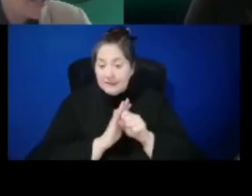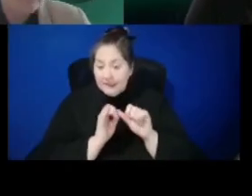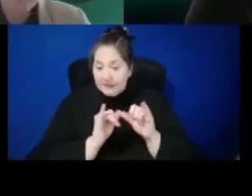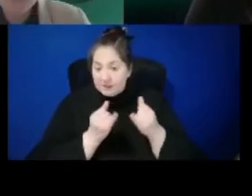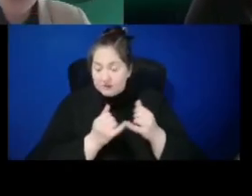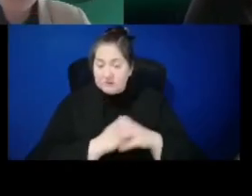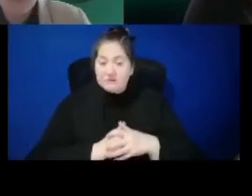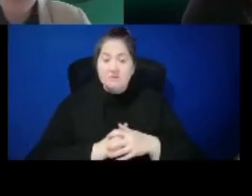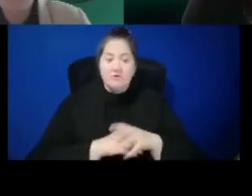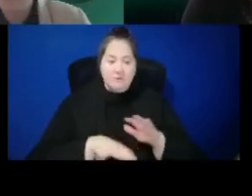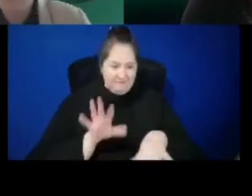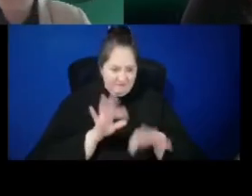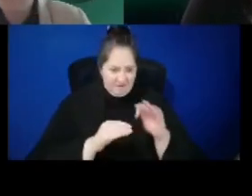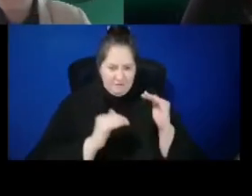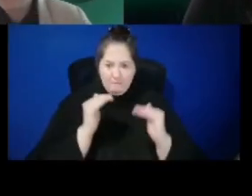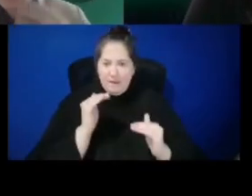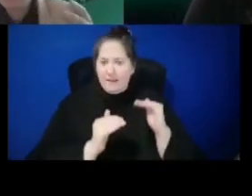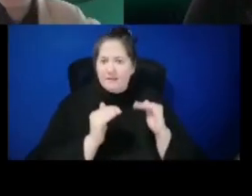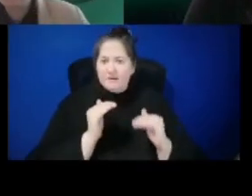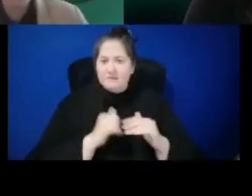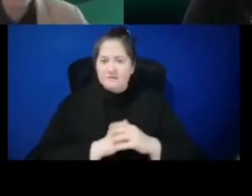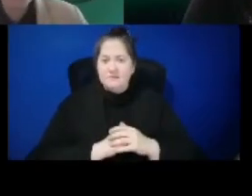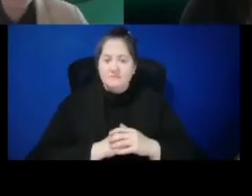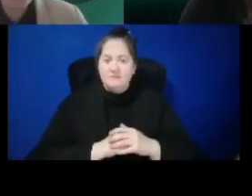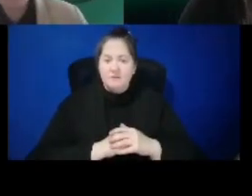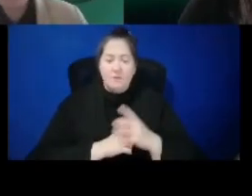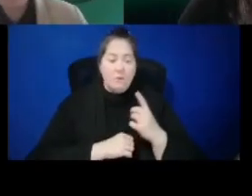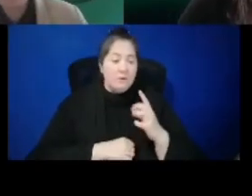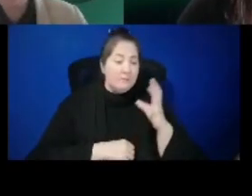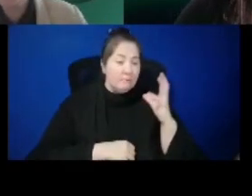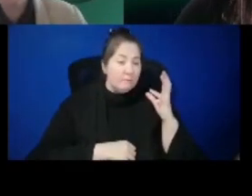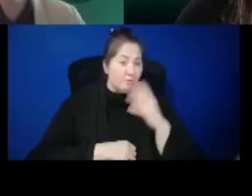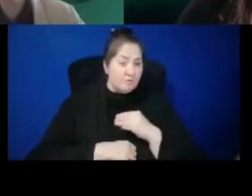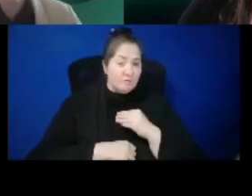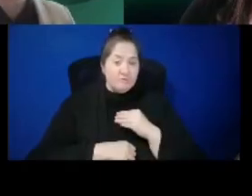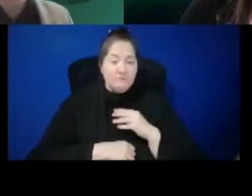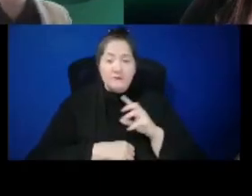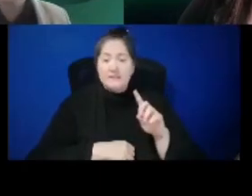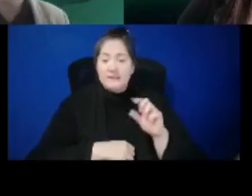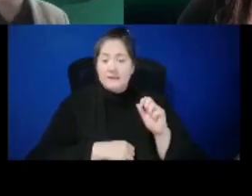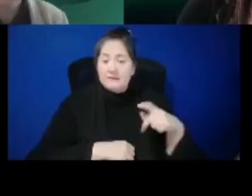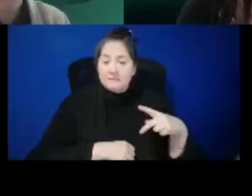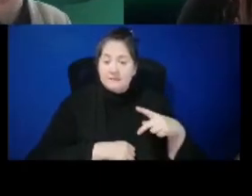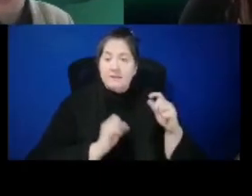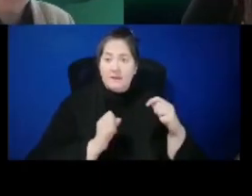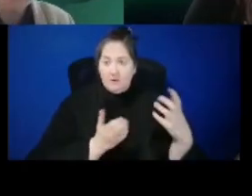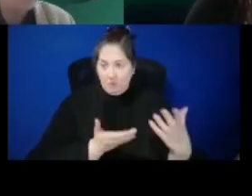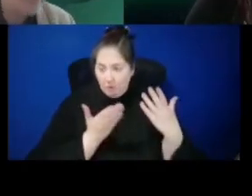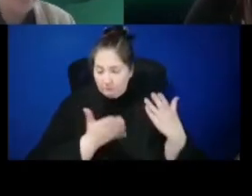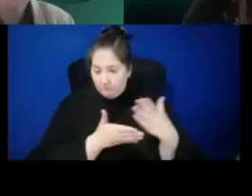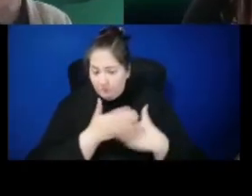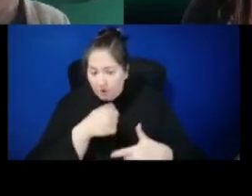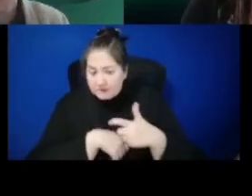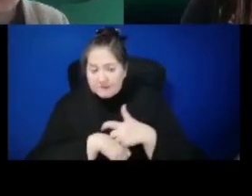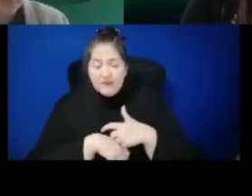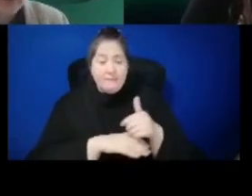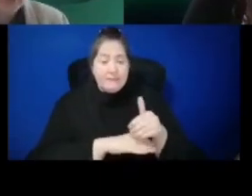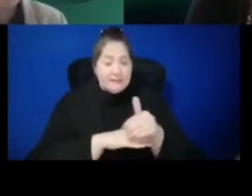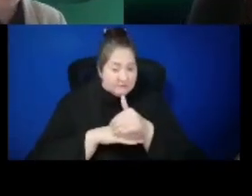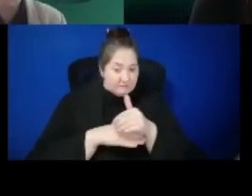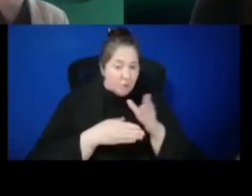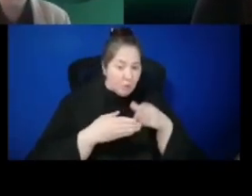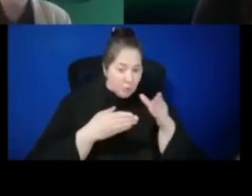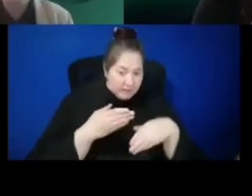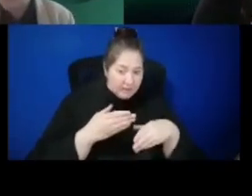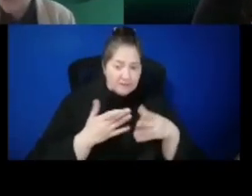agencies to find that balance of, one of the beautiful things about being a DSP is that it can offer part-time, evening, weekend